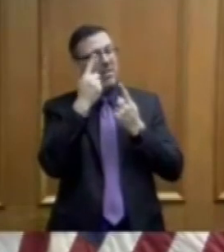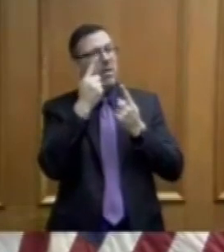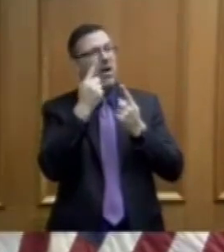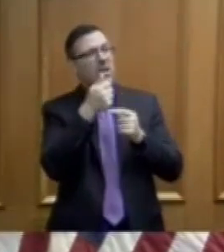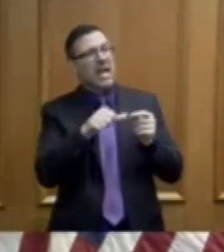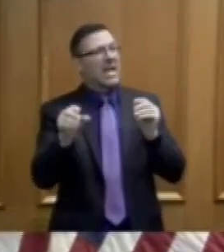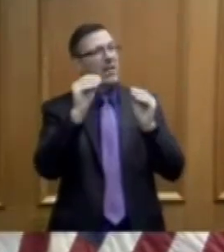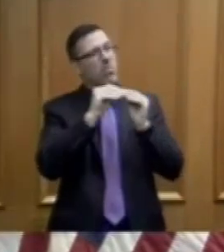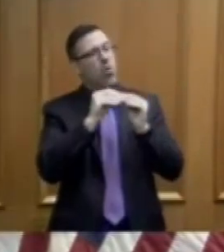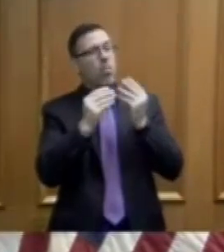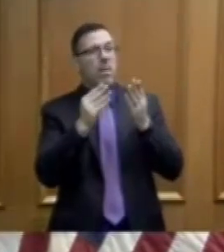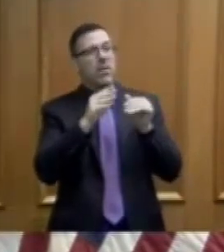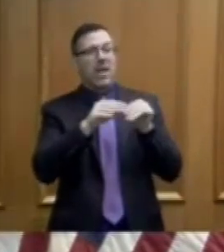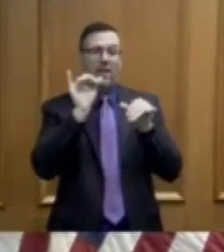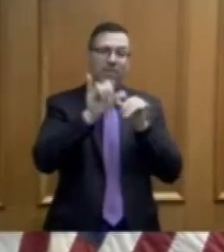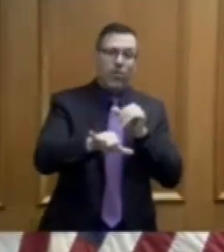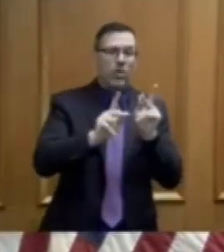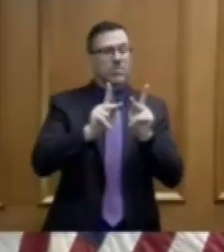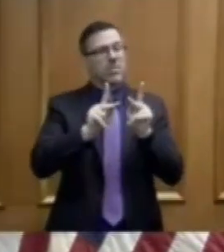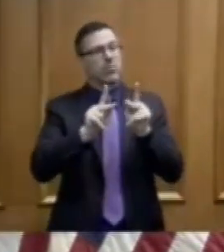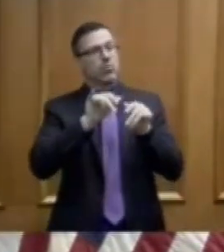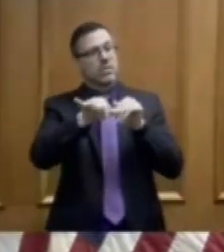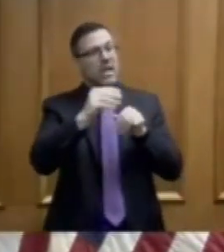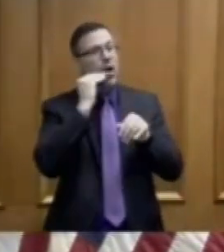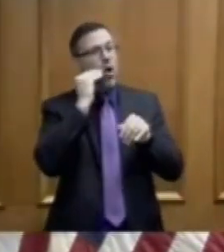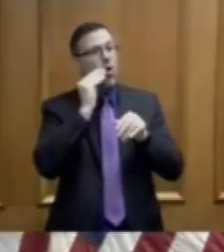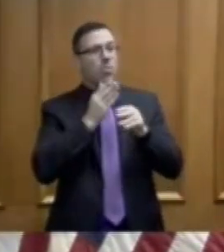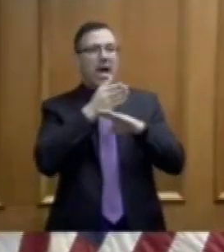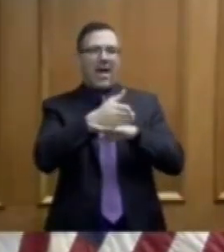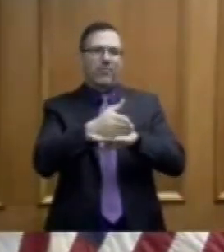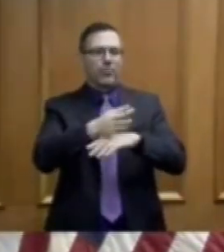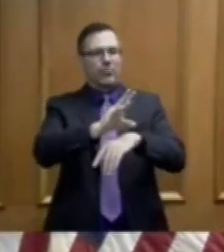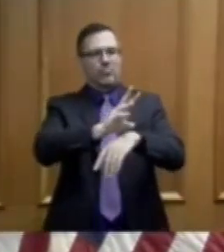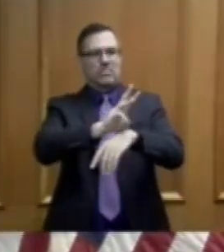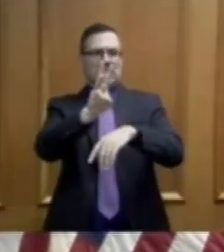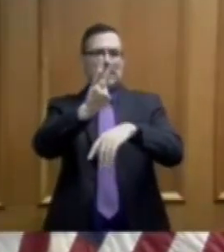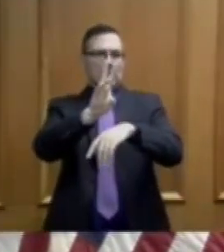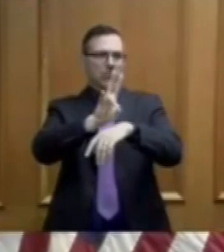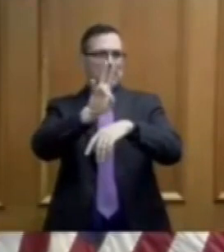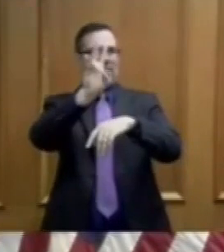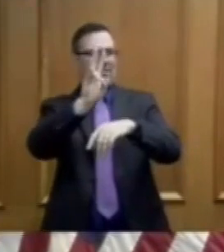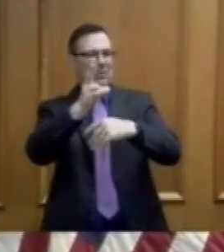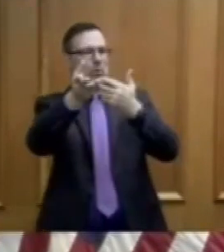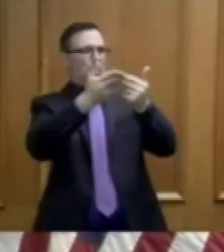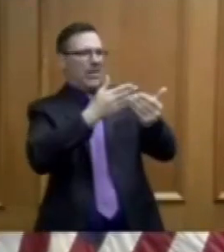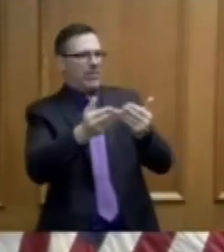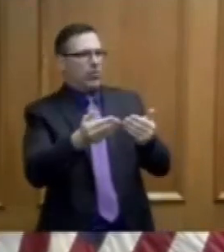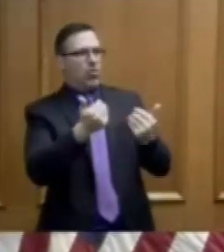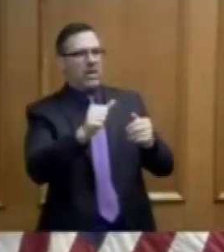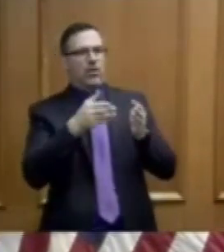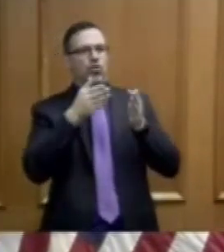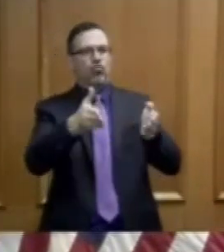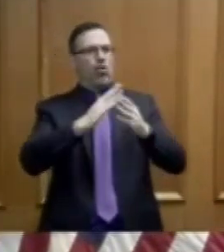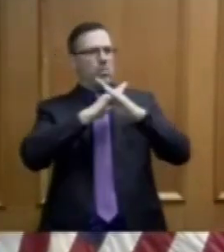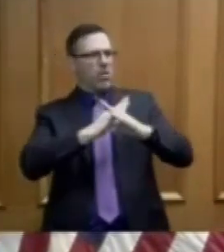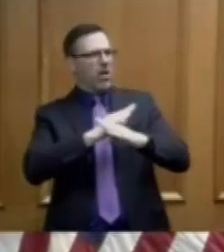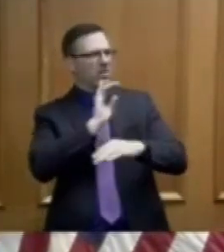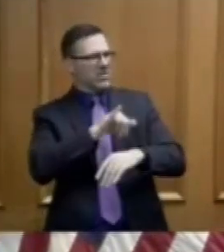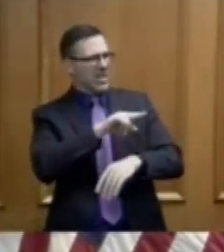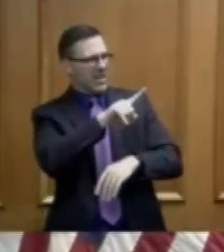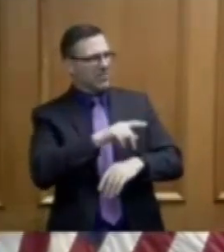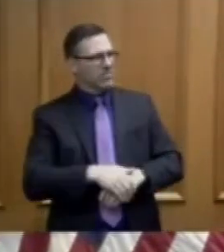mandatory curfews or roadblocks or anything like that? Yeah, we just, as you know, there's a